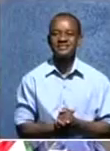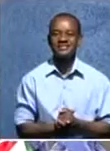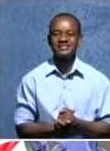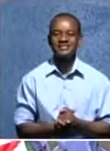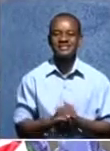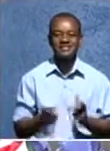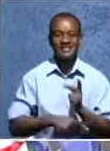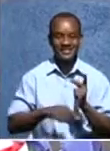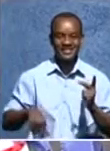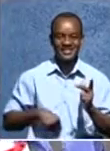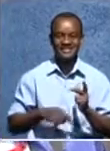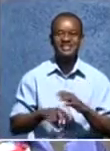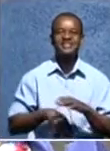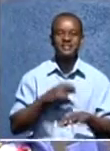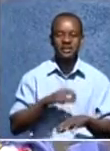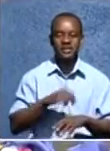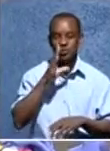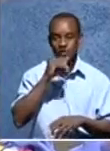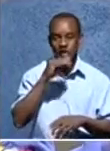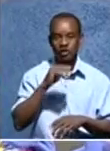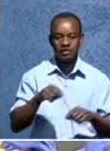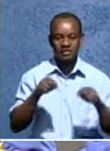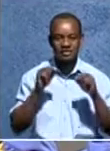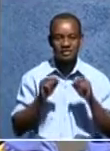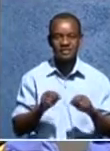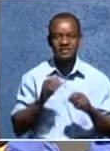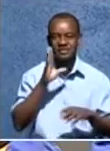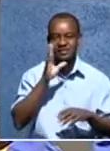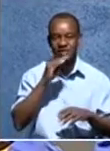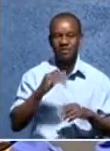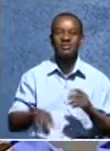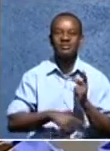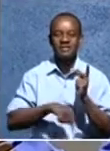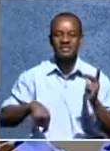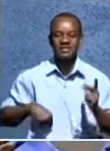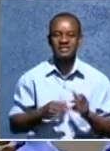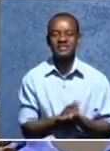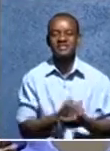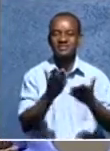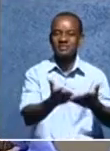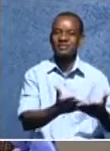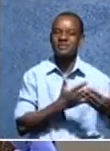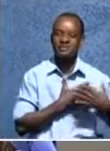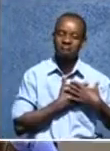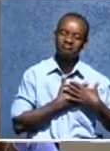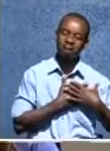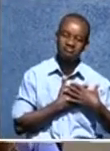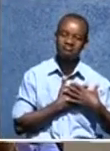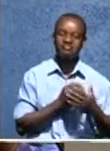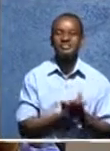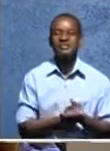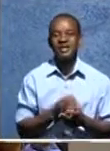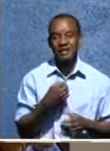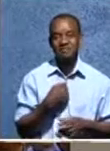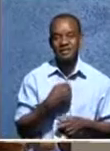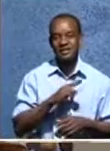The Nation is ready to talk, and this is Talk of the Nation. A warm, hearty welcome to you indeed. They call me Hilda Besana Munjebo,